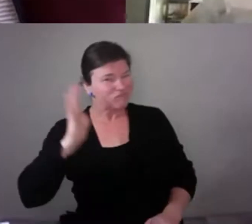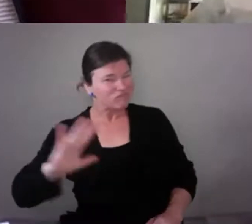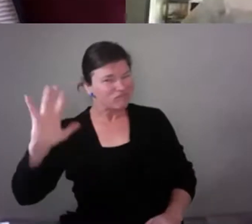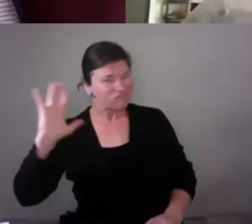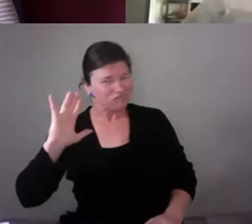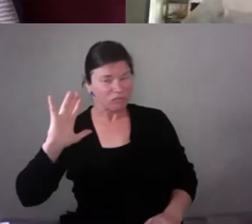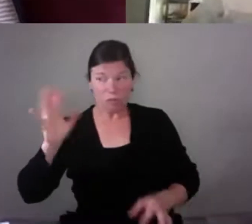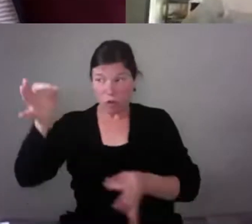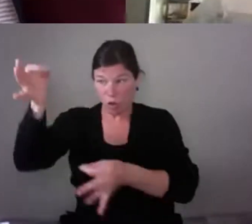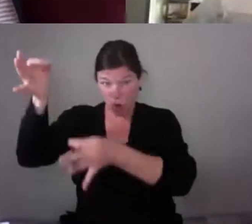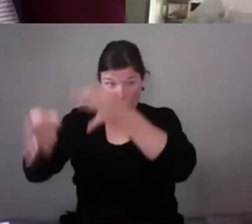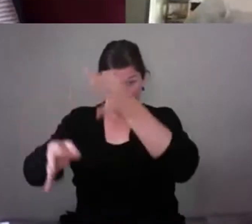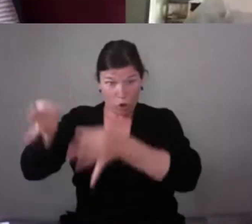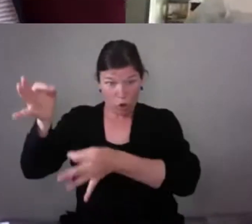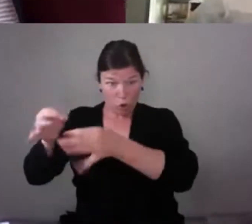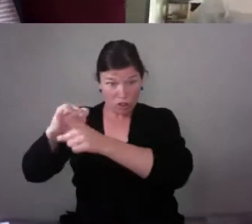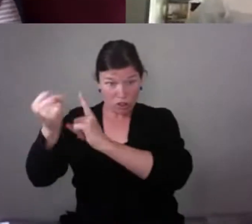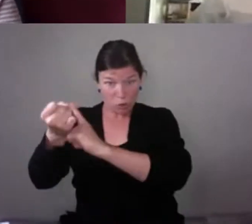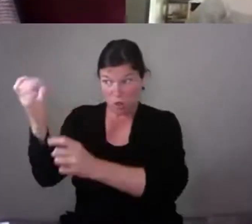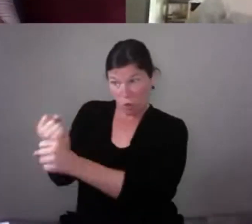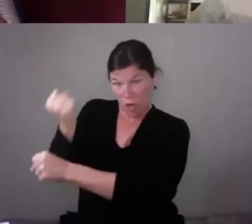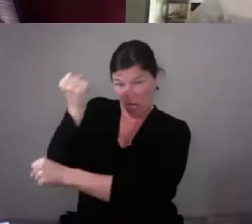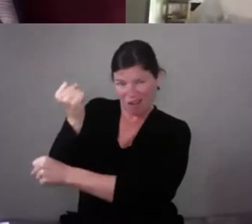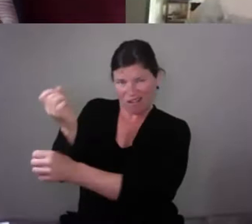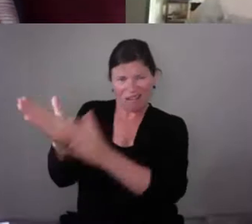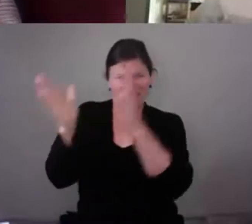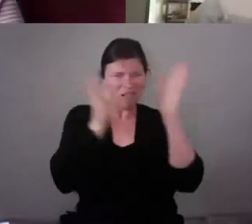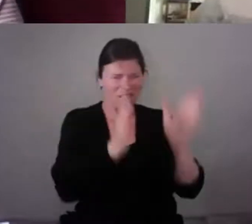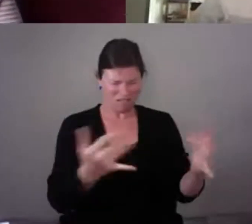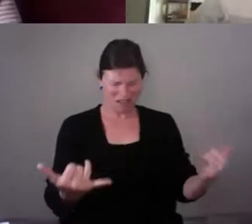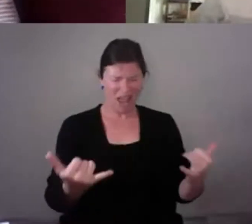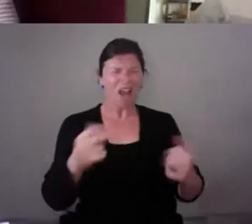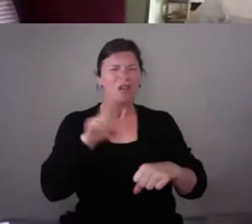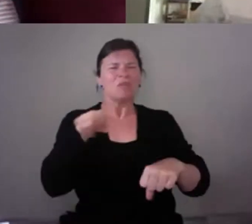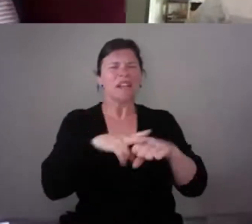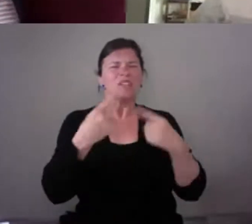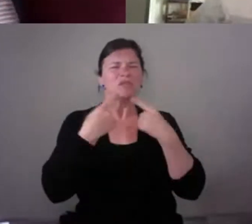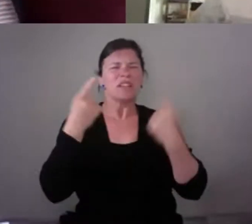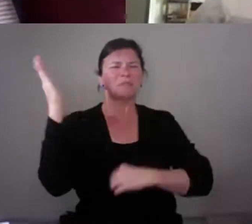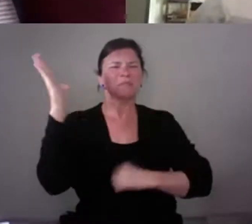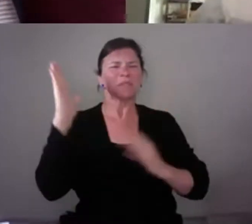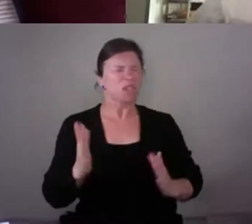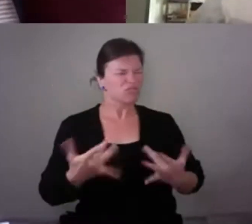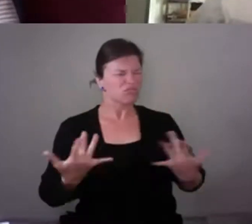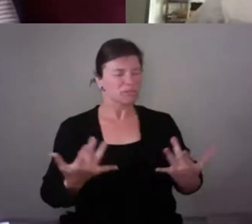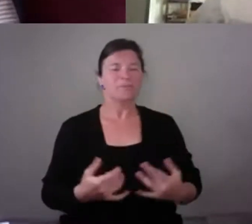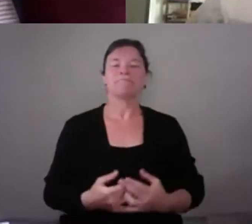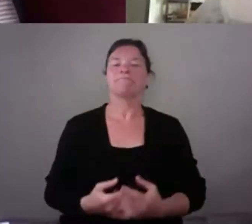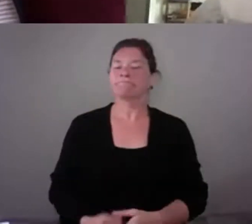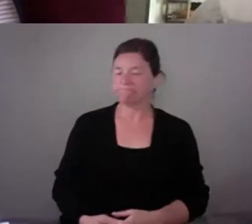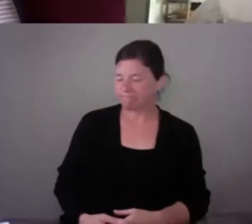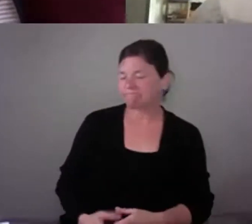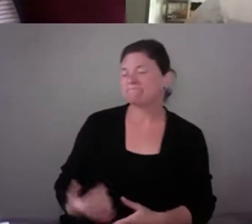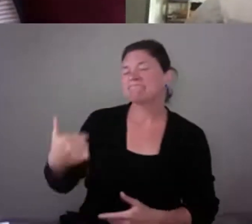case to being a national speaker. yeah. I talk about my story and